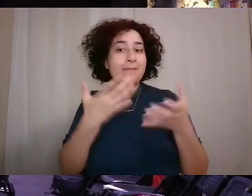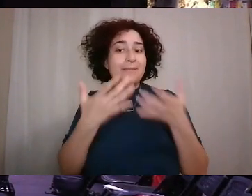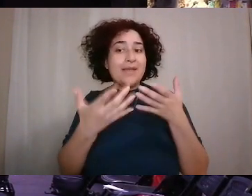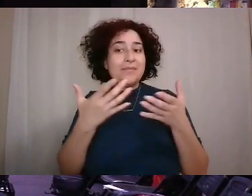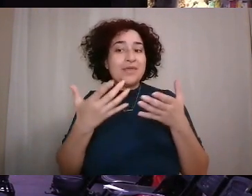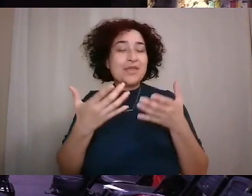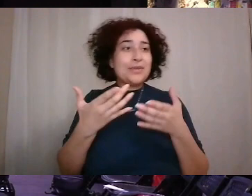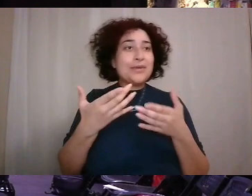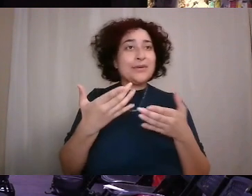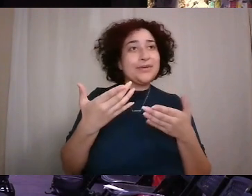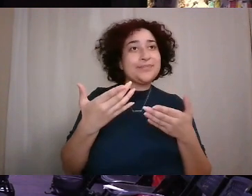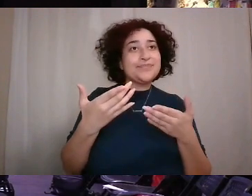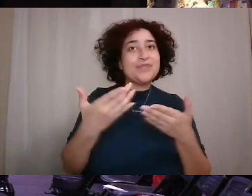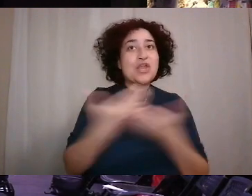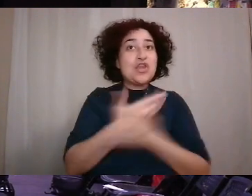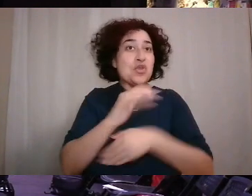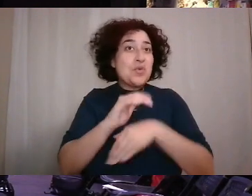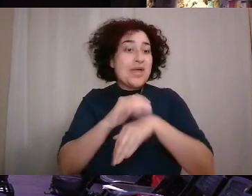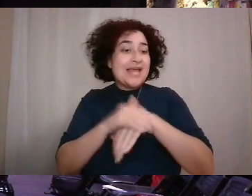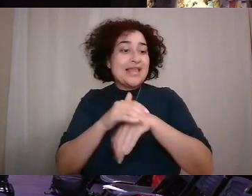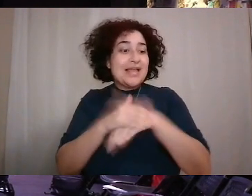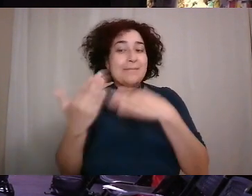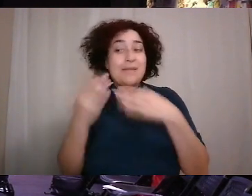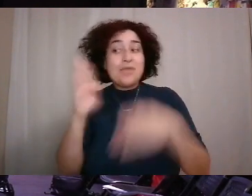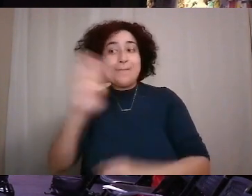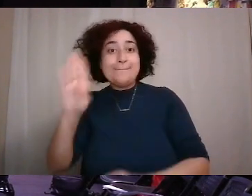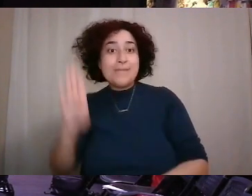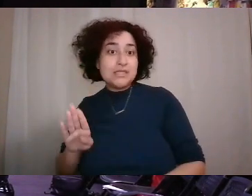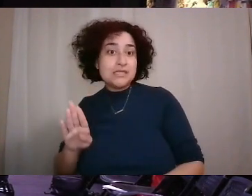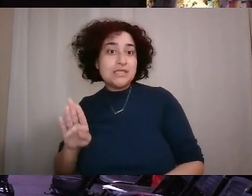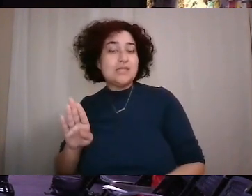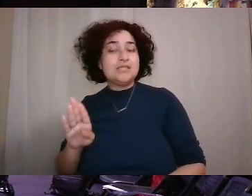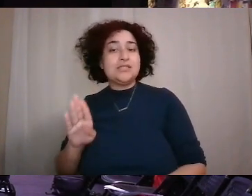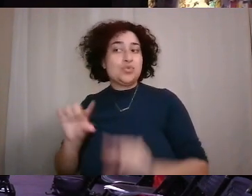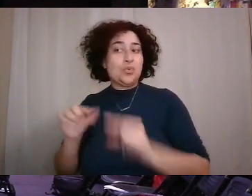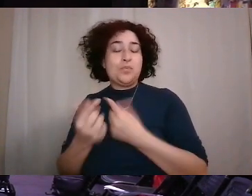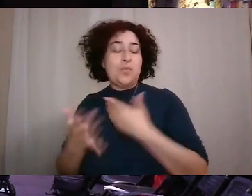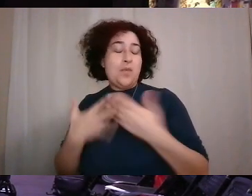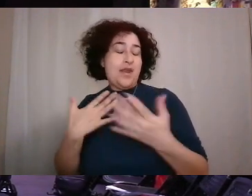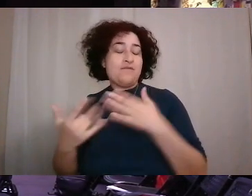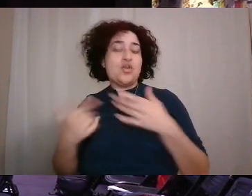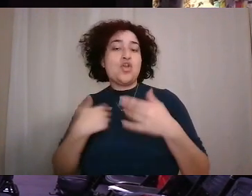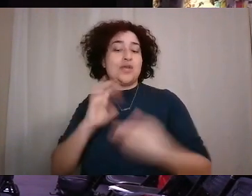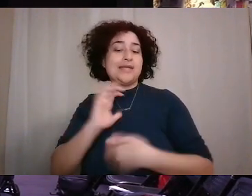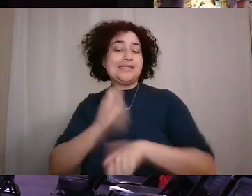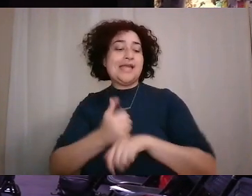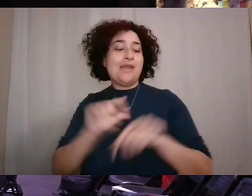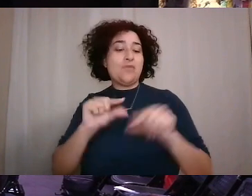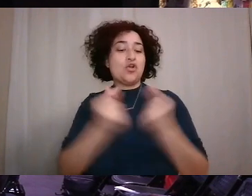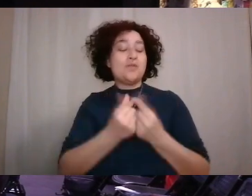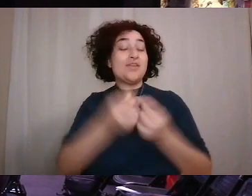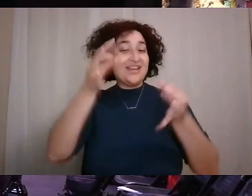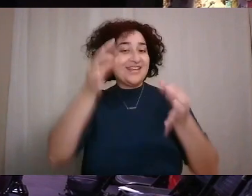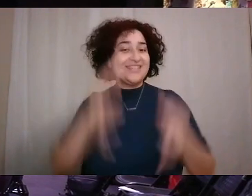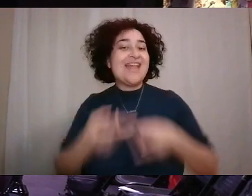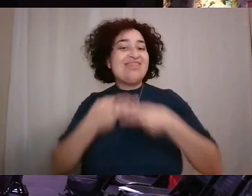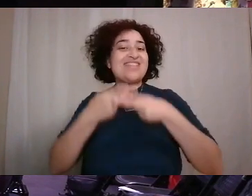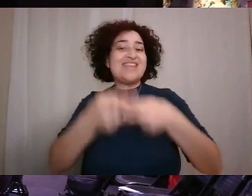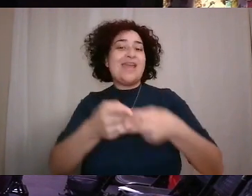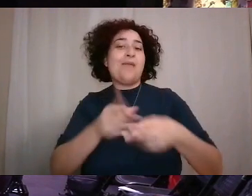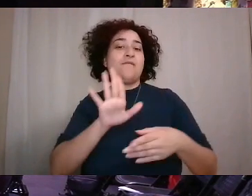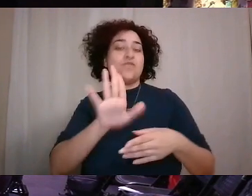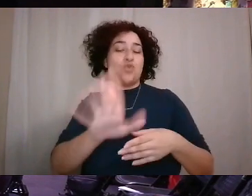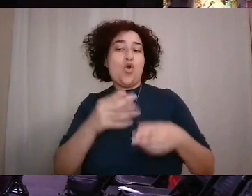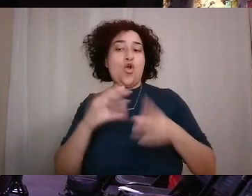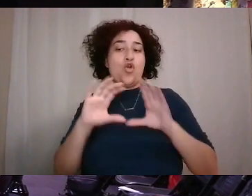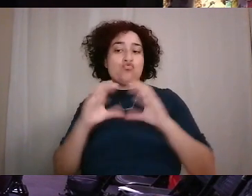Boston group, you might be, right? So you're going to make a group, and you're going to decide what's the name of your group, and in a moment,